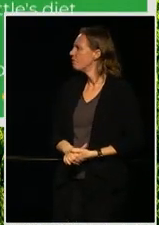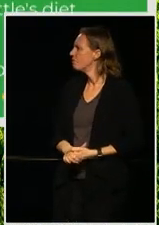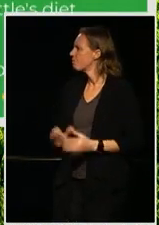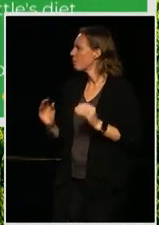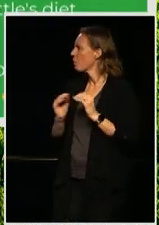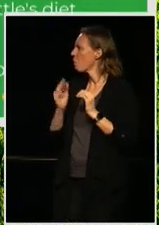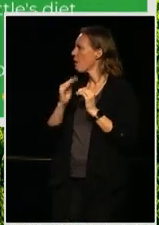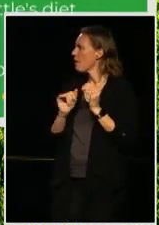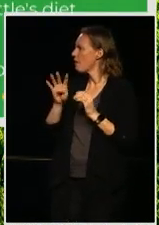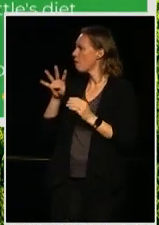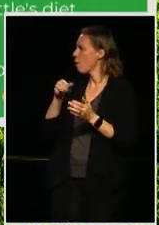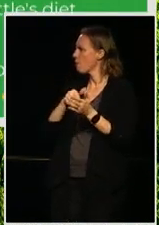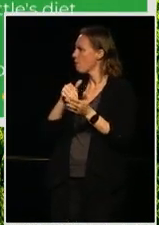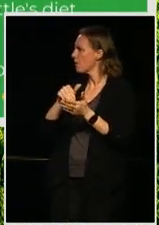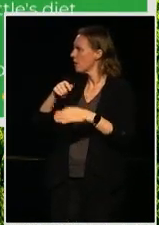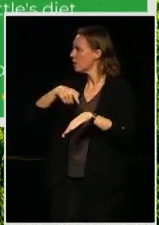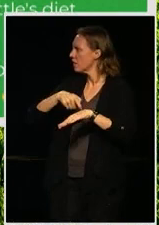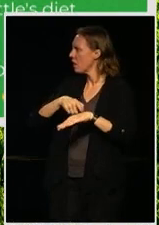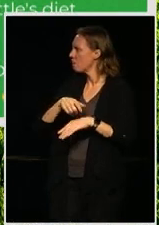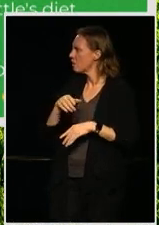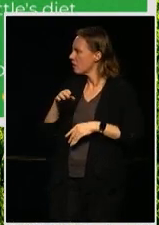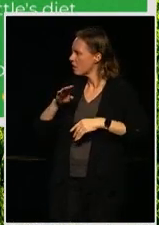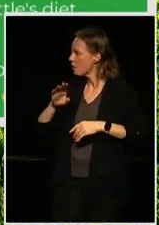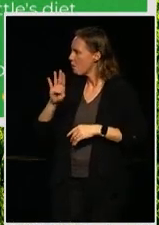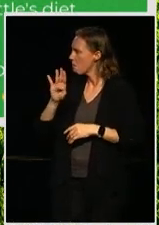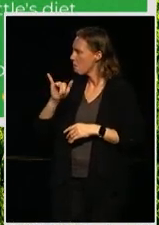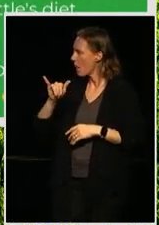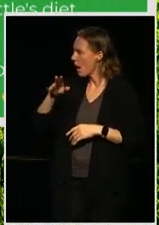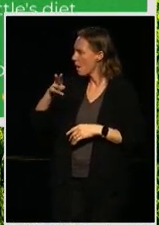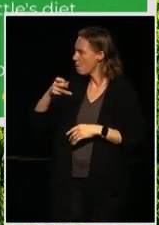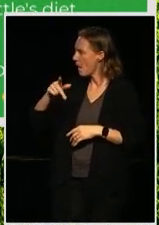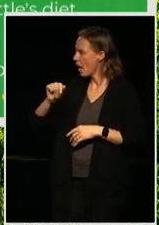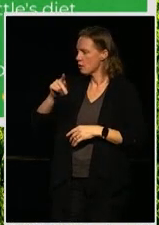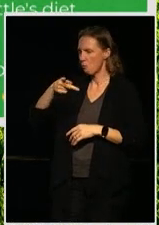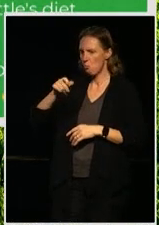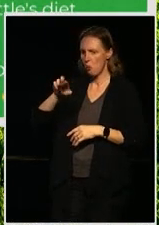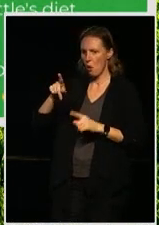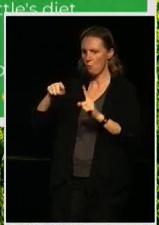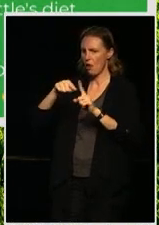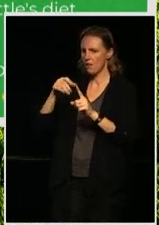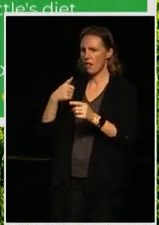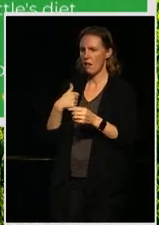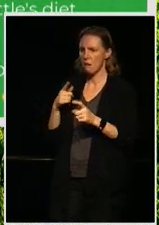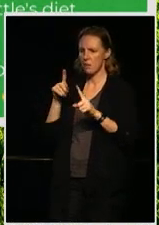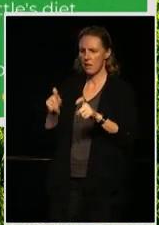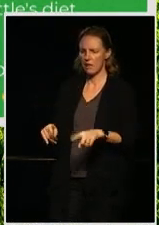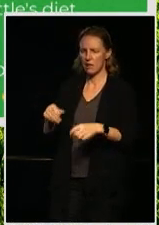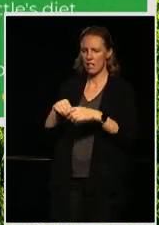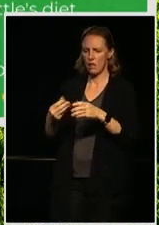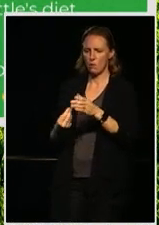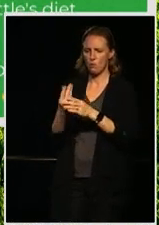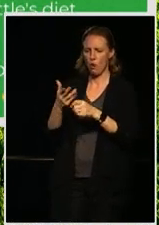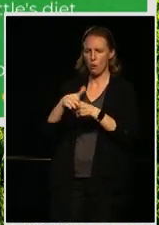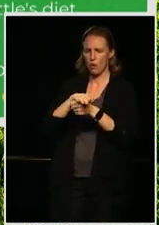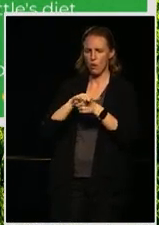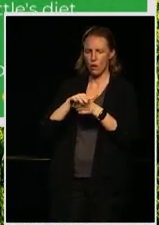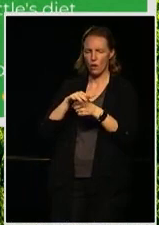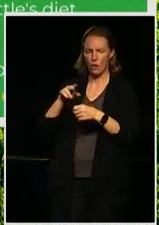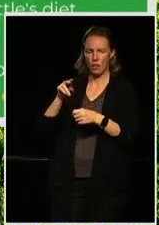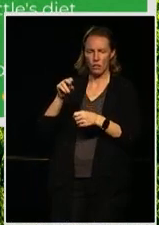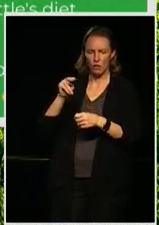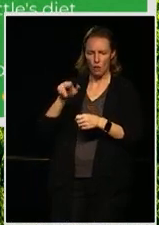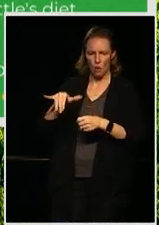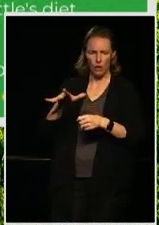More than 4 million times bypass Propolis been tested by the cows in New York region. 100% of